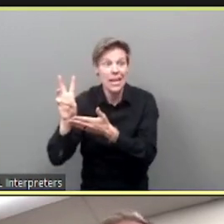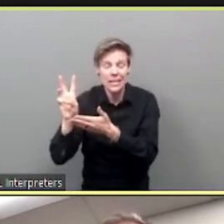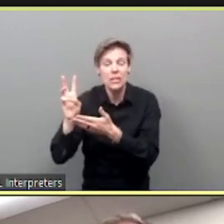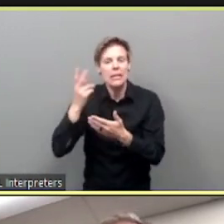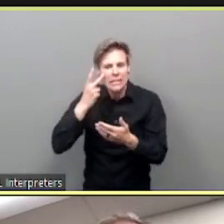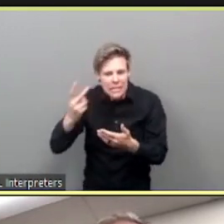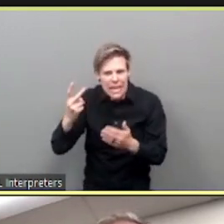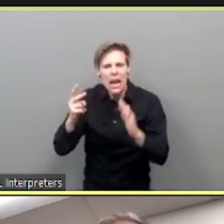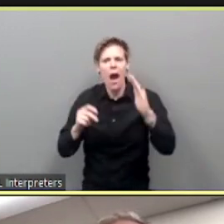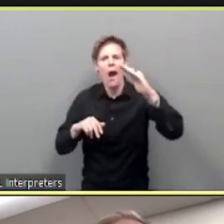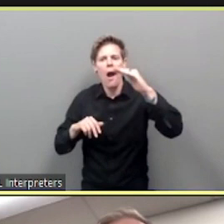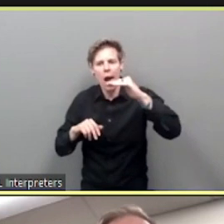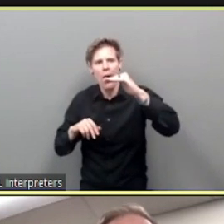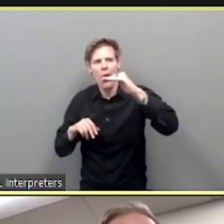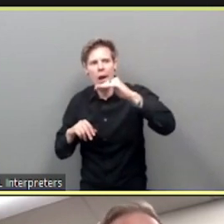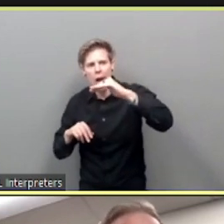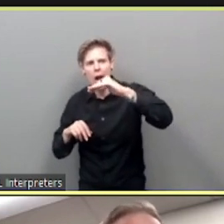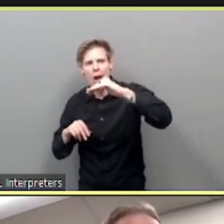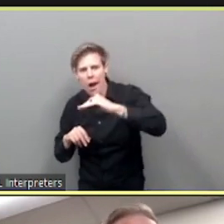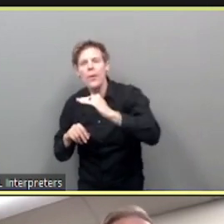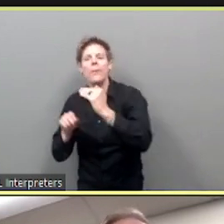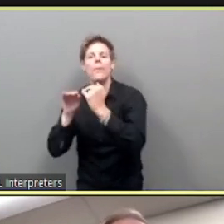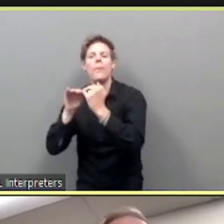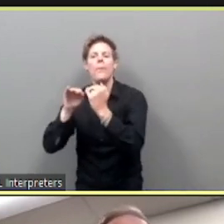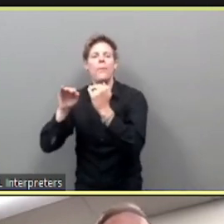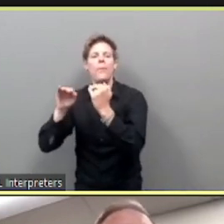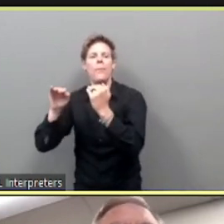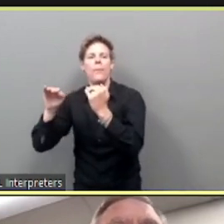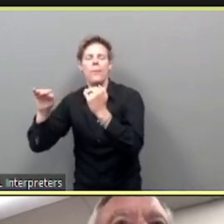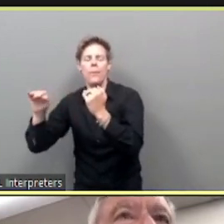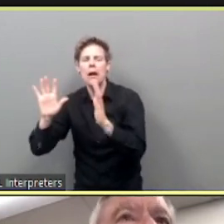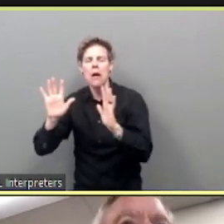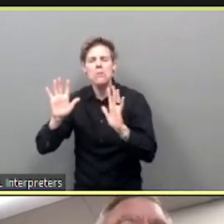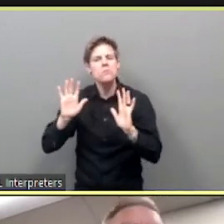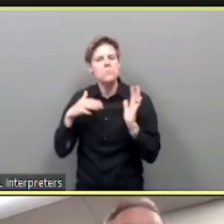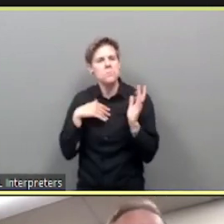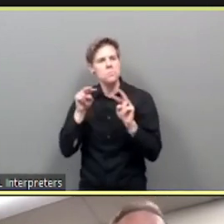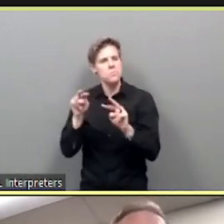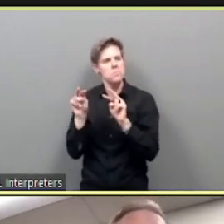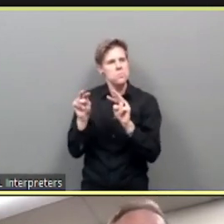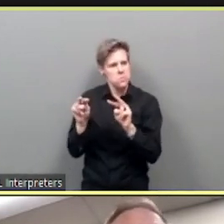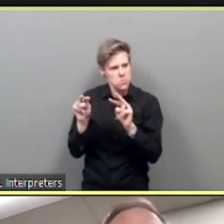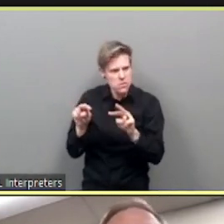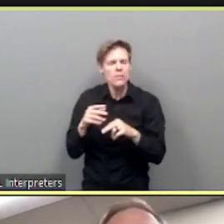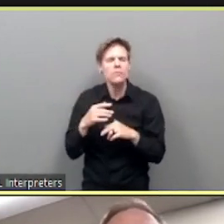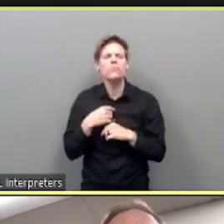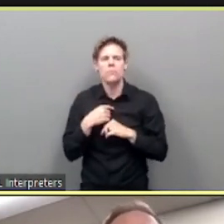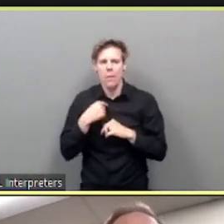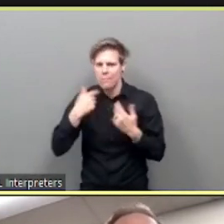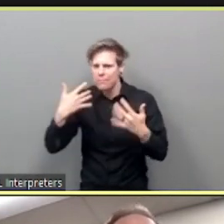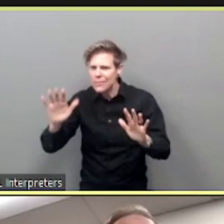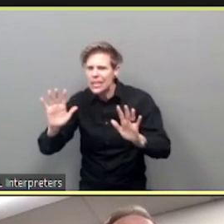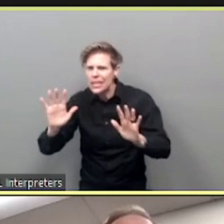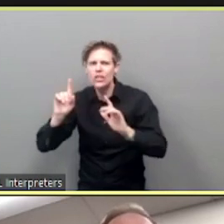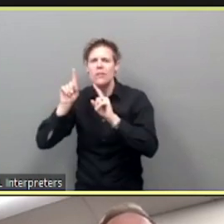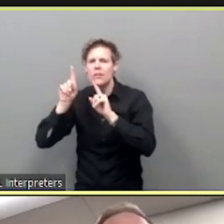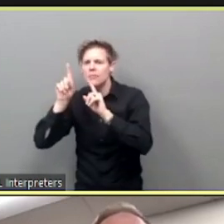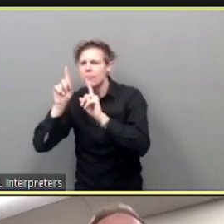continue to stabilize. I built a bunch of slides today to answer questions you've asked in the past. So hopefully some of those